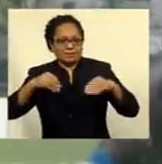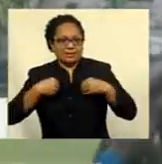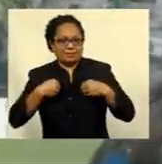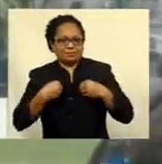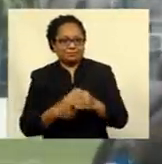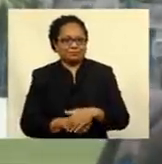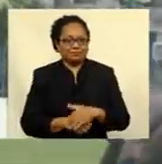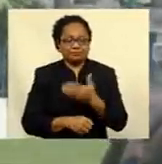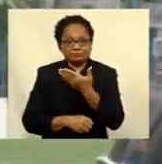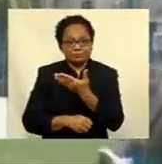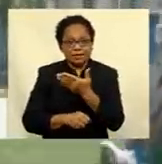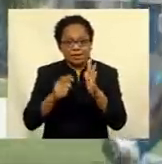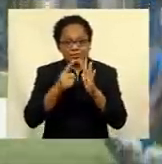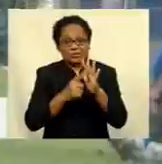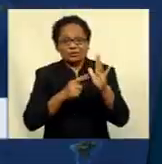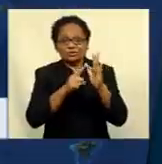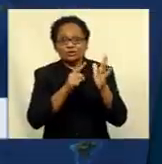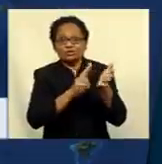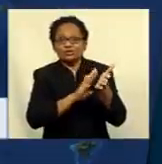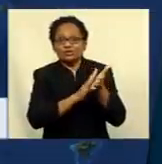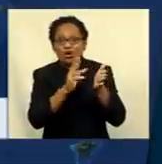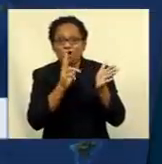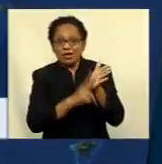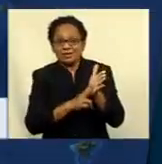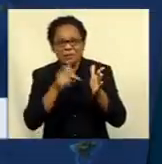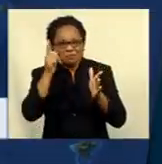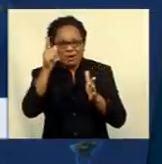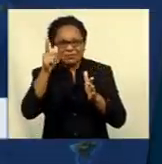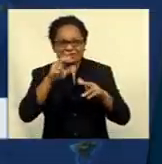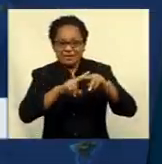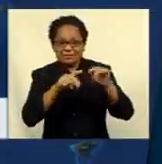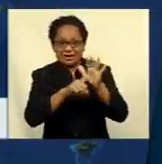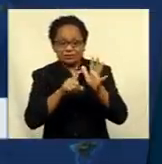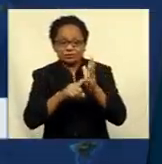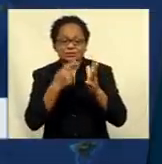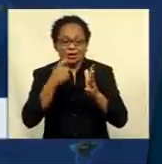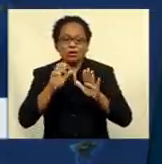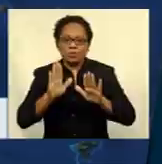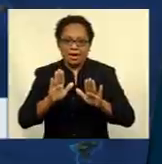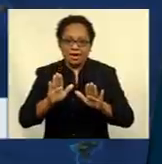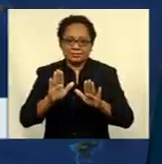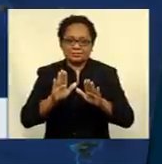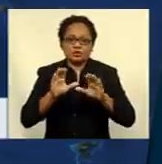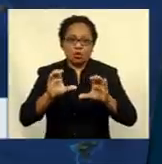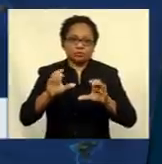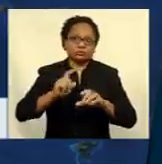they'll wait for Baber to return. He is asked to